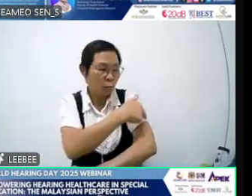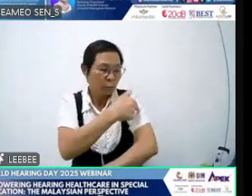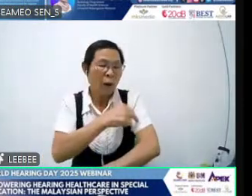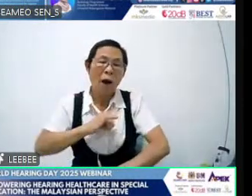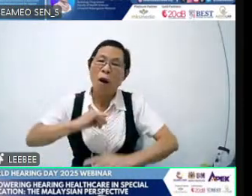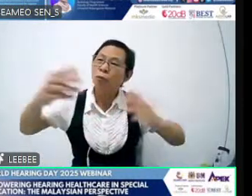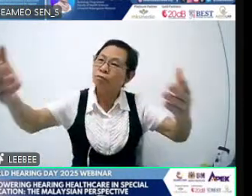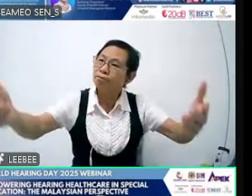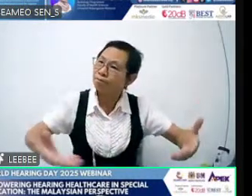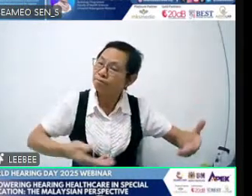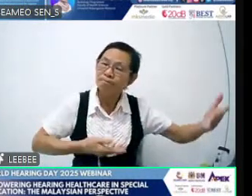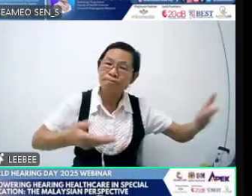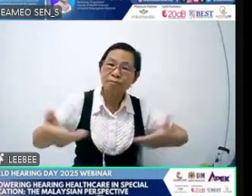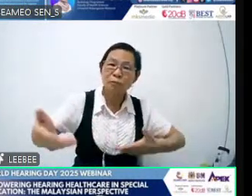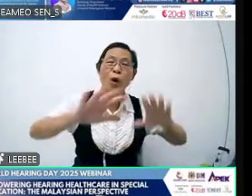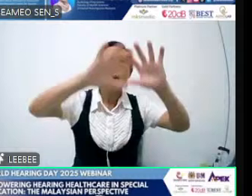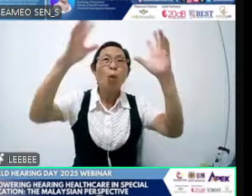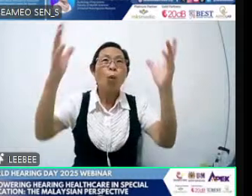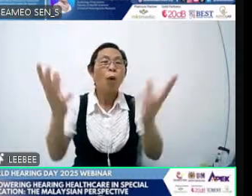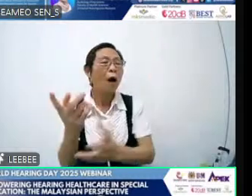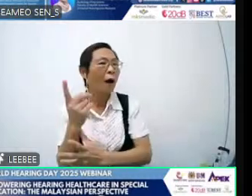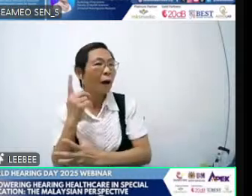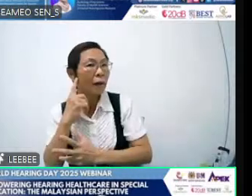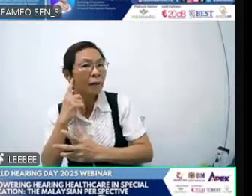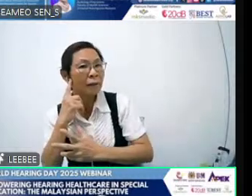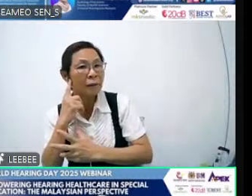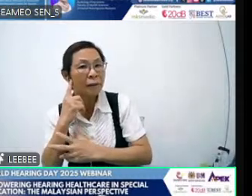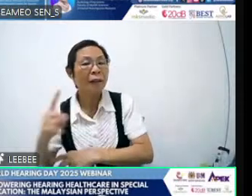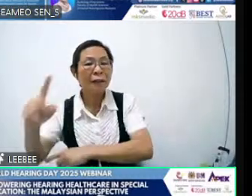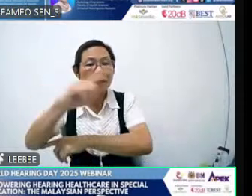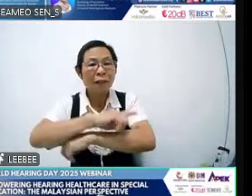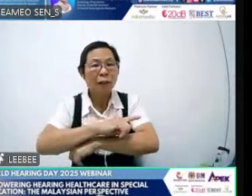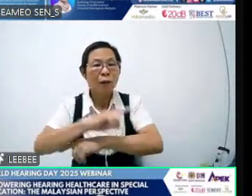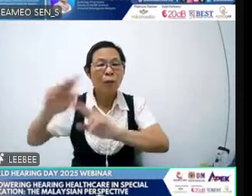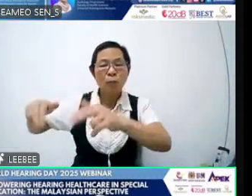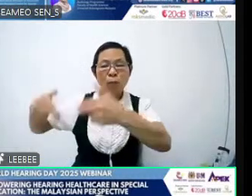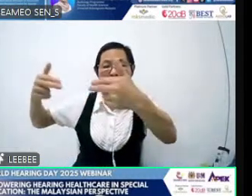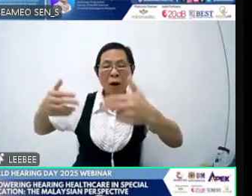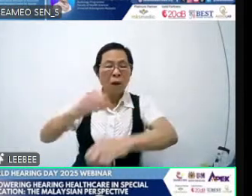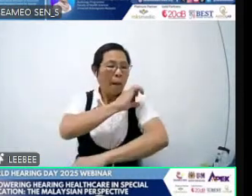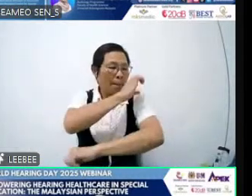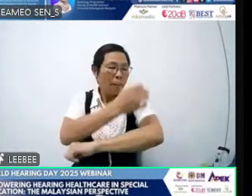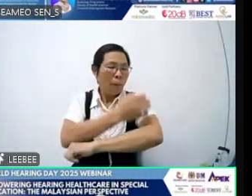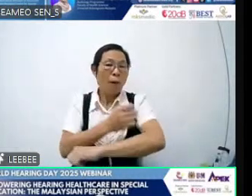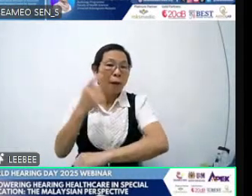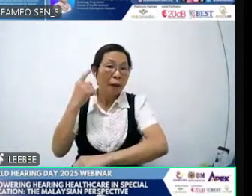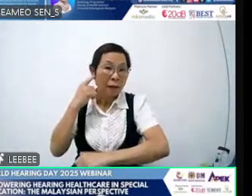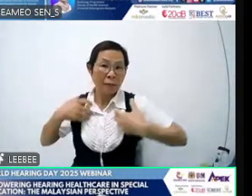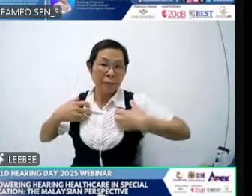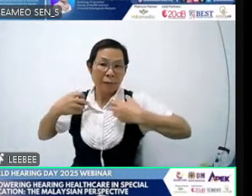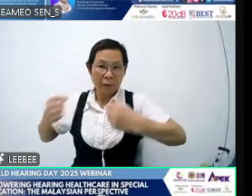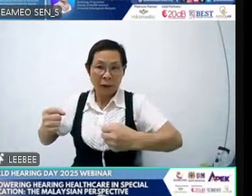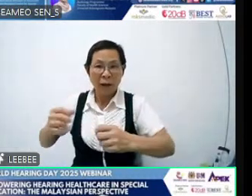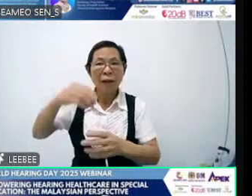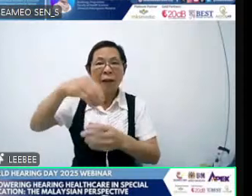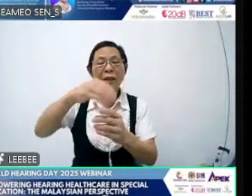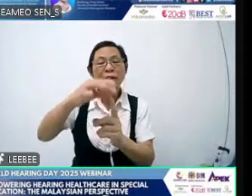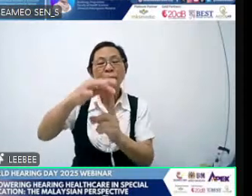everyone to our World Hearing Day webinar, Empowering Hearing Healthcare in Special Education, the Malaysian